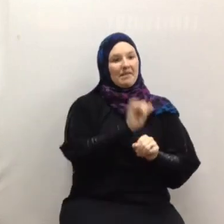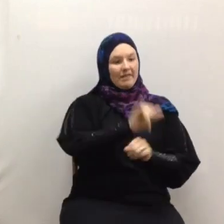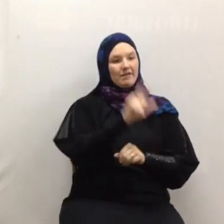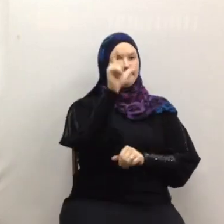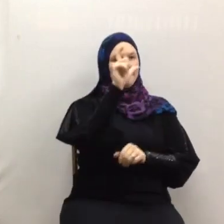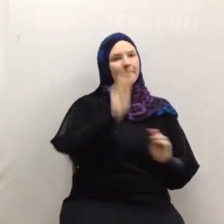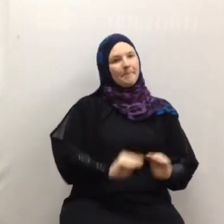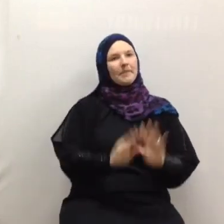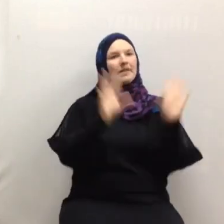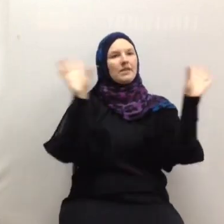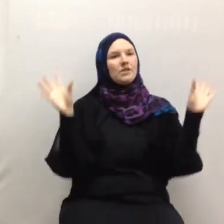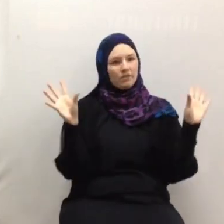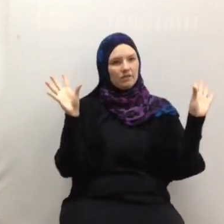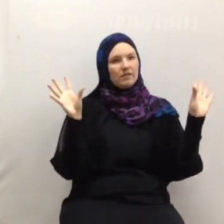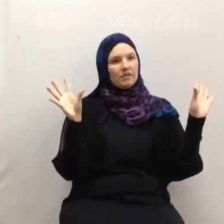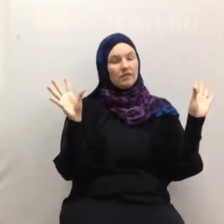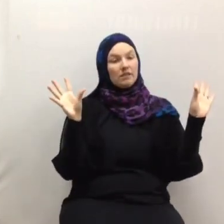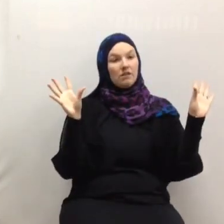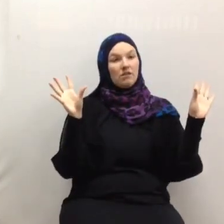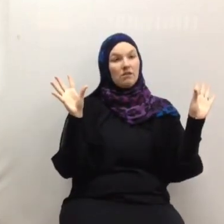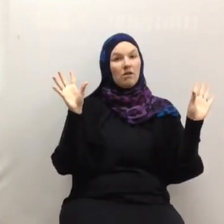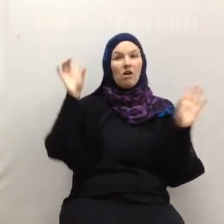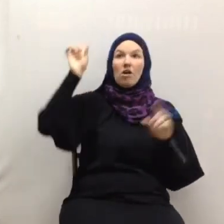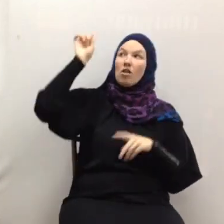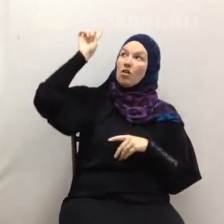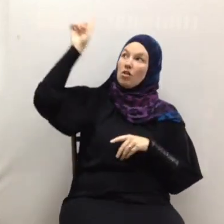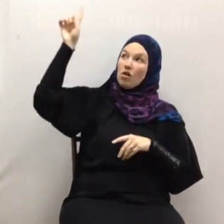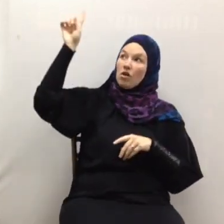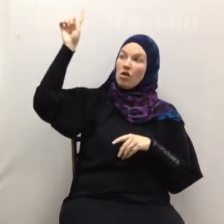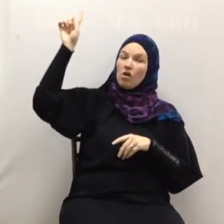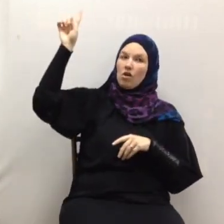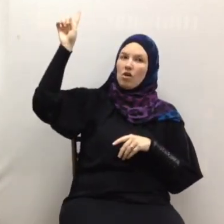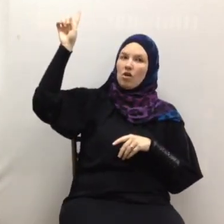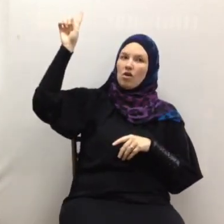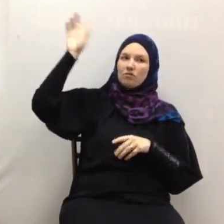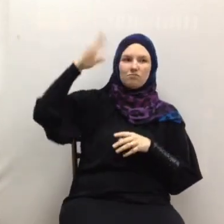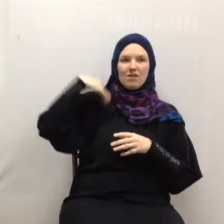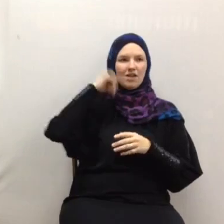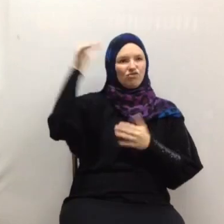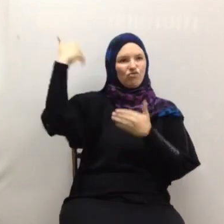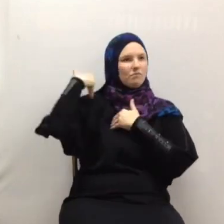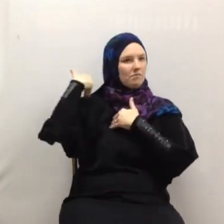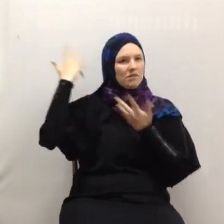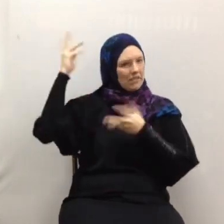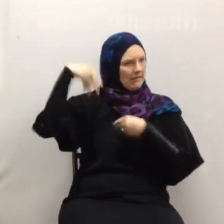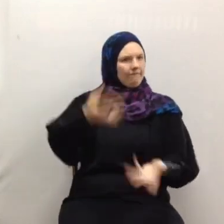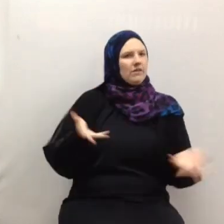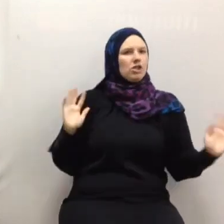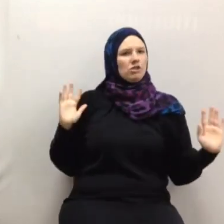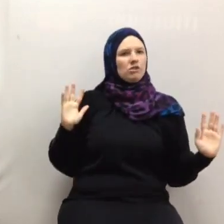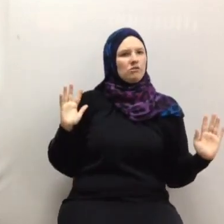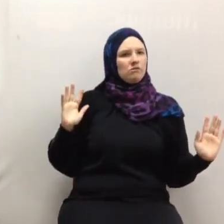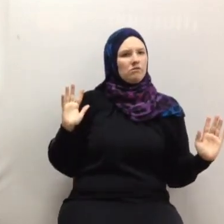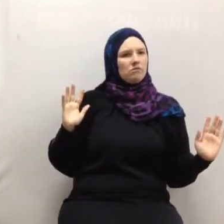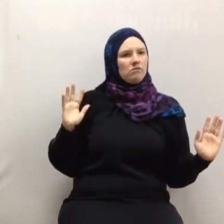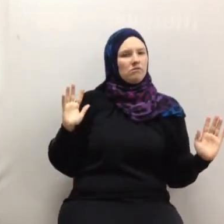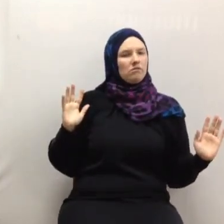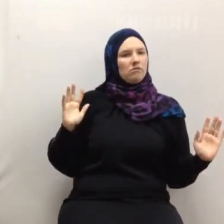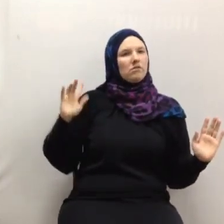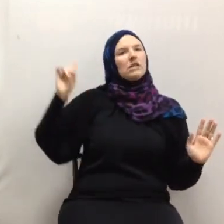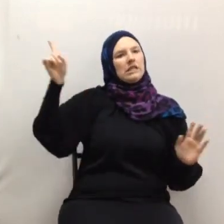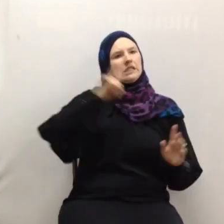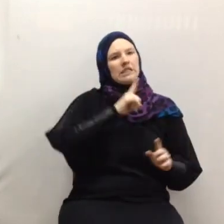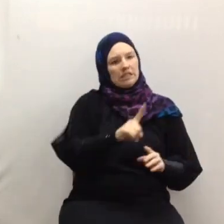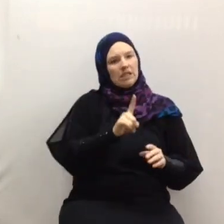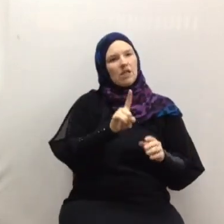It is on Allah to make it clear. So he guaranteed the authenticity of the text, the